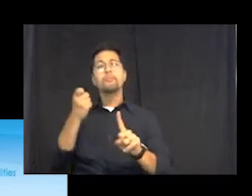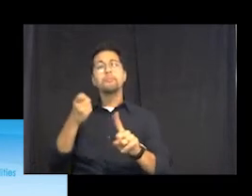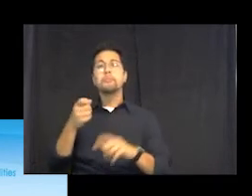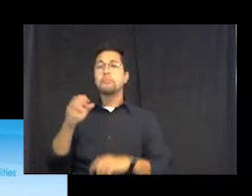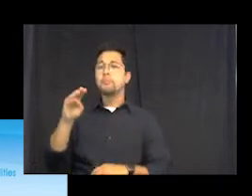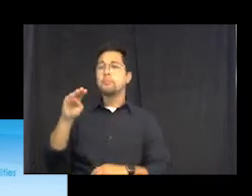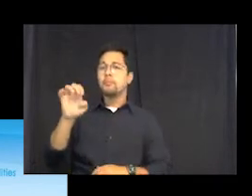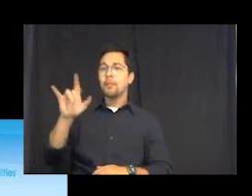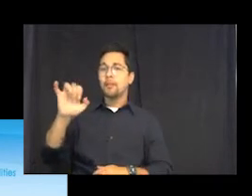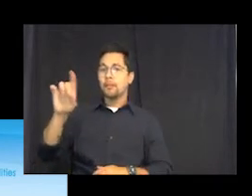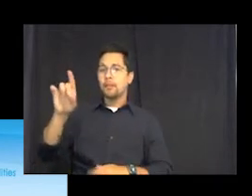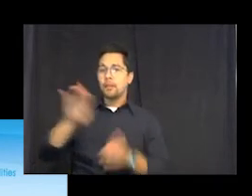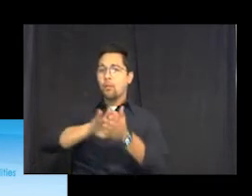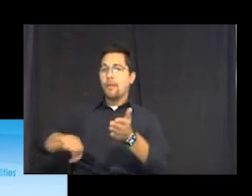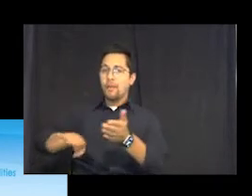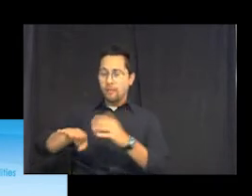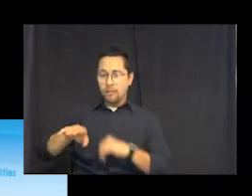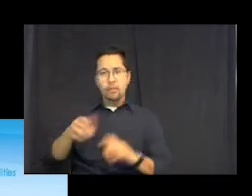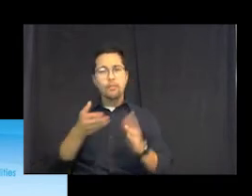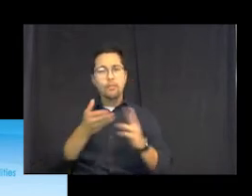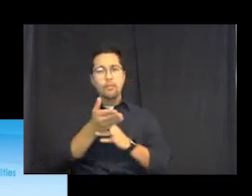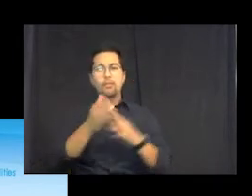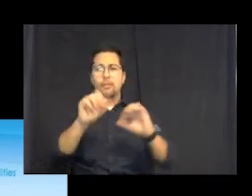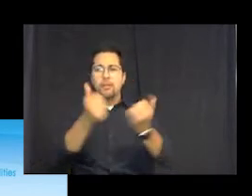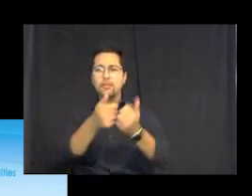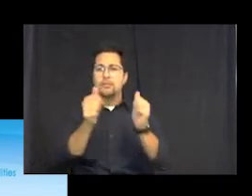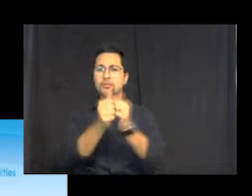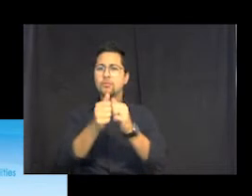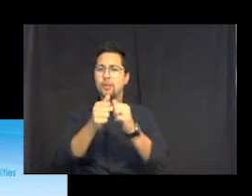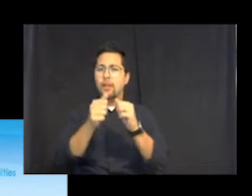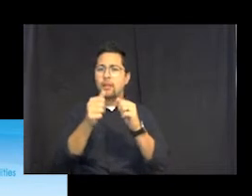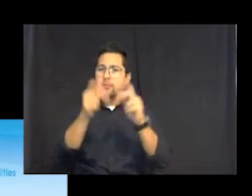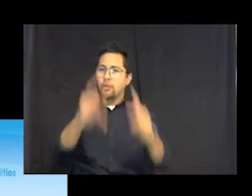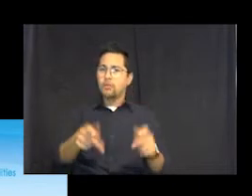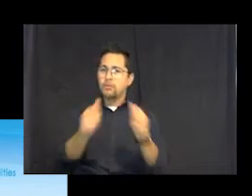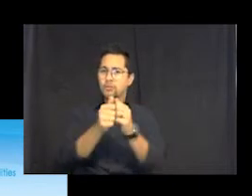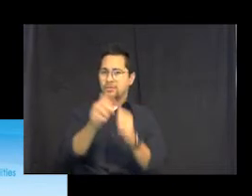the Medicaid waiver through the Agency for Persons with Disabilities.